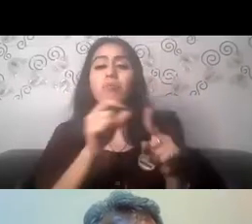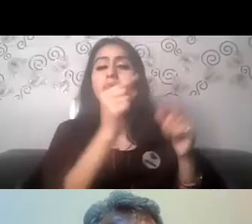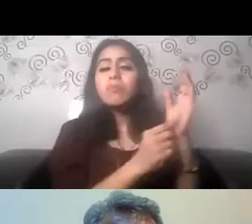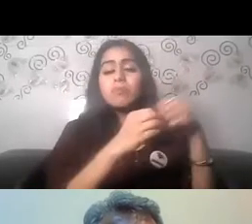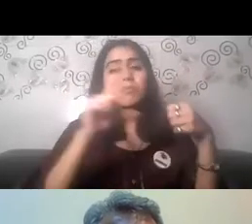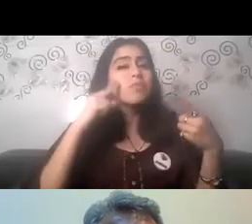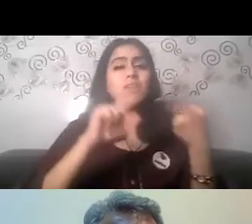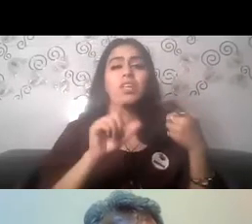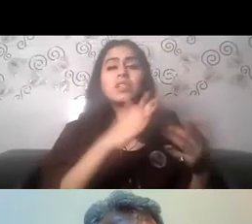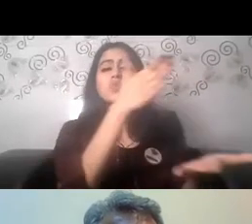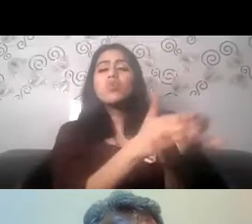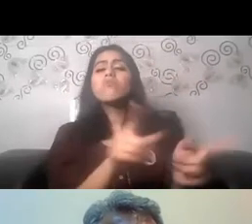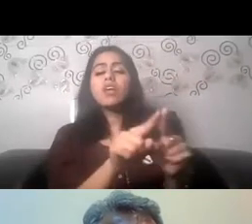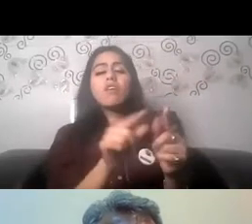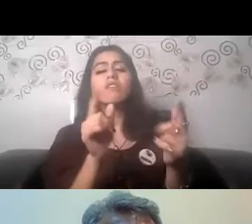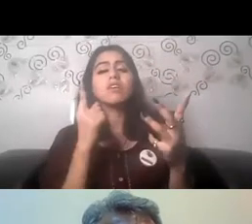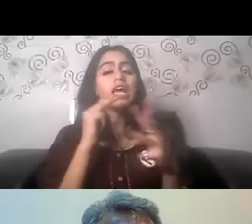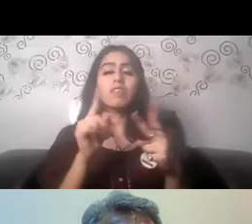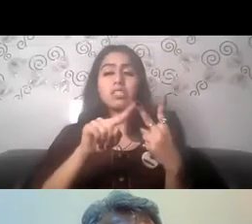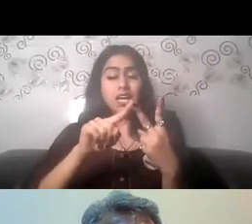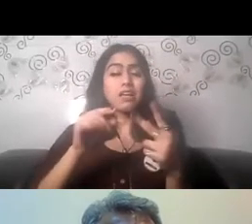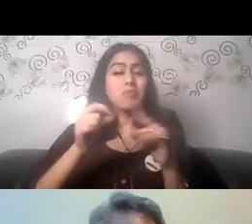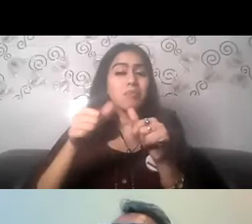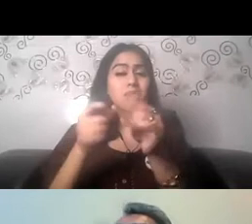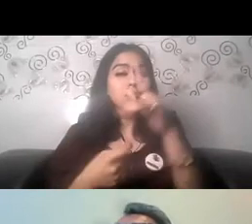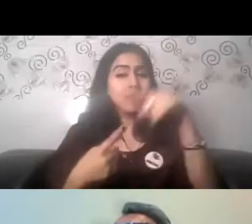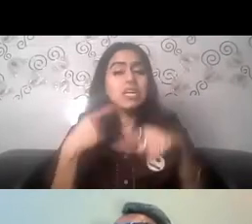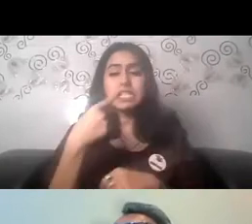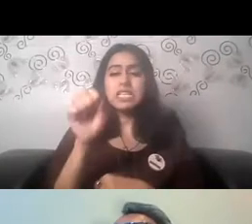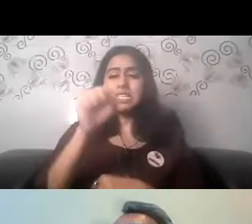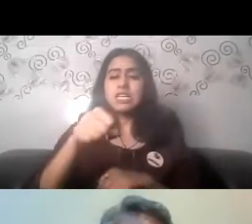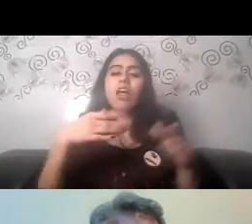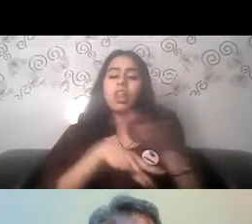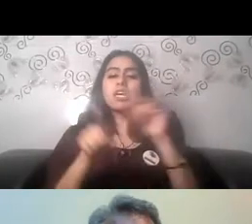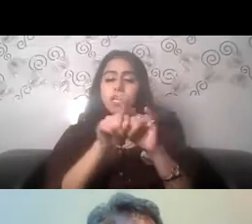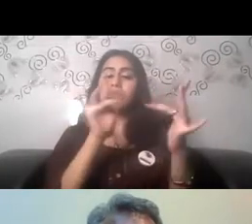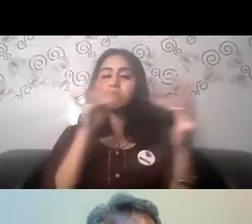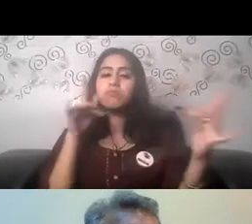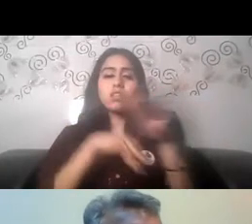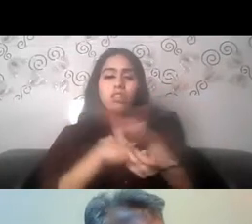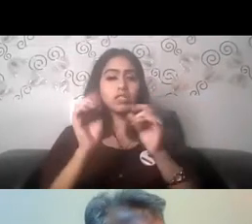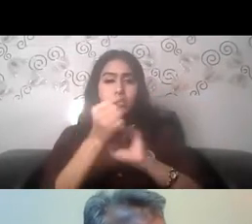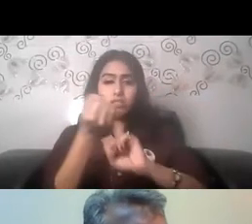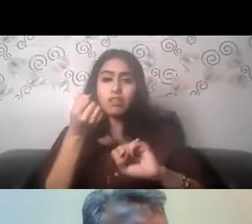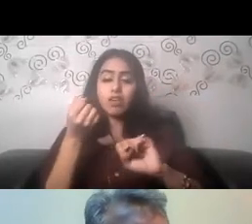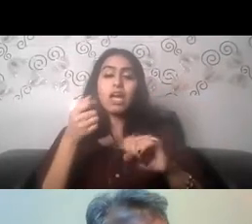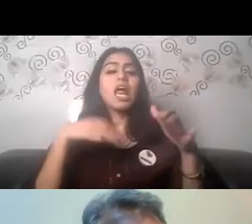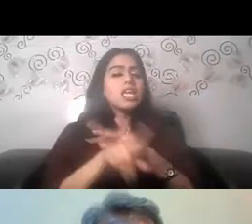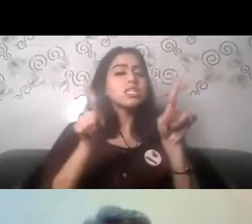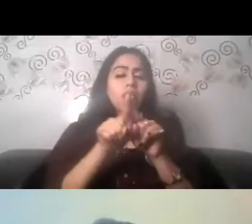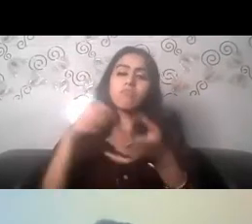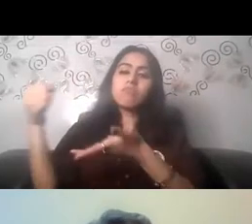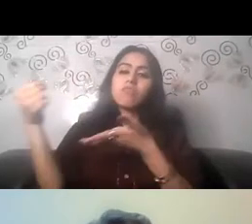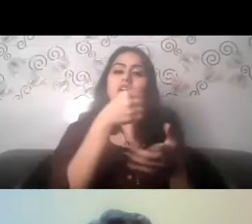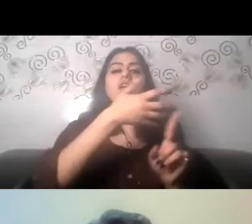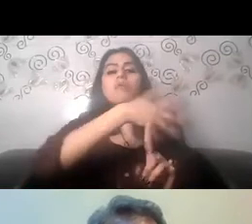stop to that, second part of the legislation. So, yep, here's hoping the digital strategy will actually have funding behind it and